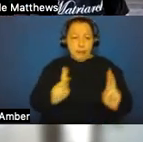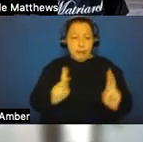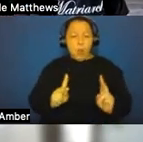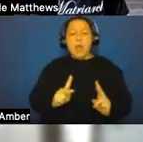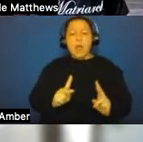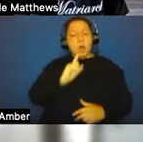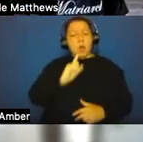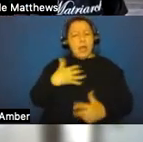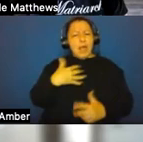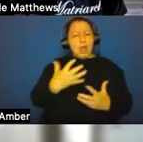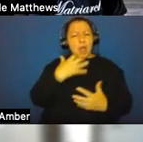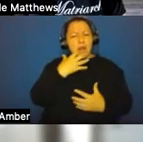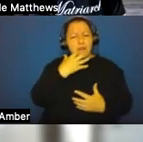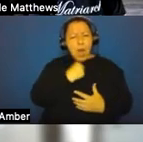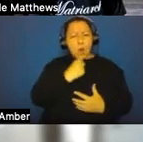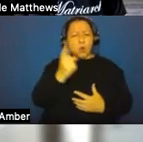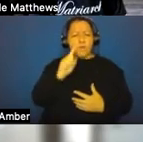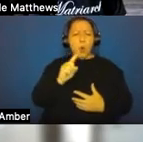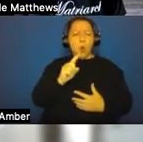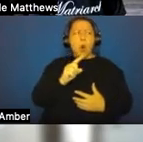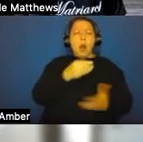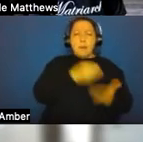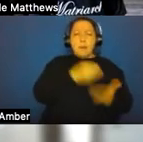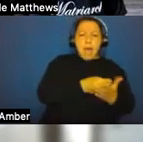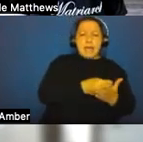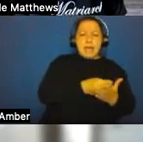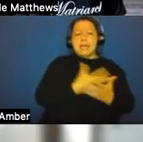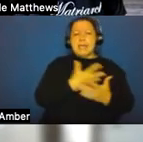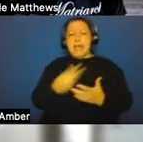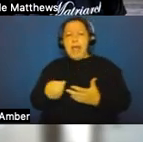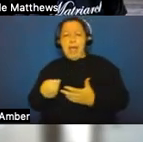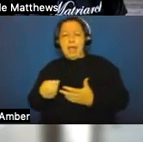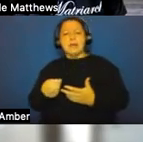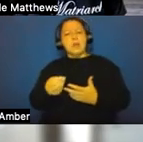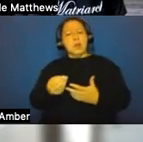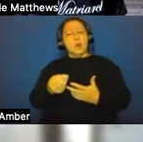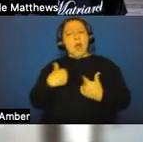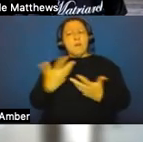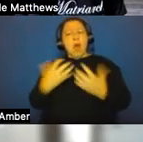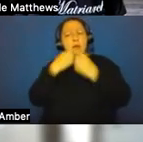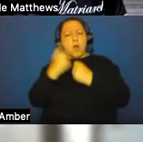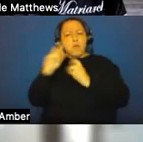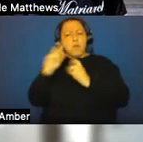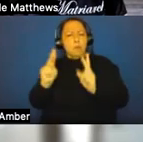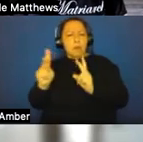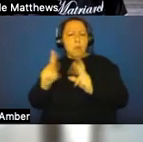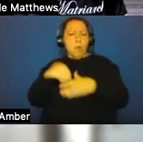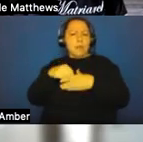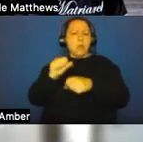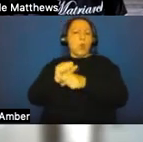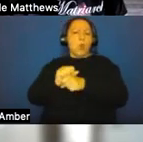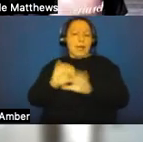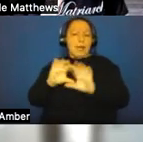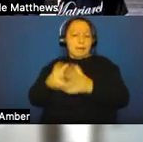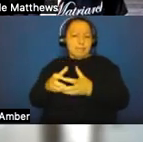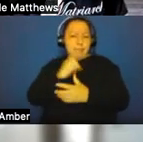really connected, right? Because we really place value on people that are a working class. And so people that are minors have less